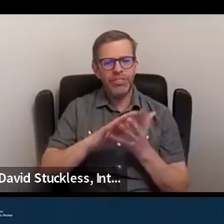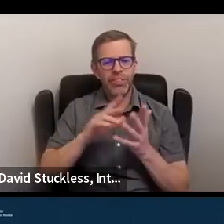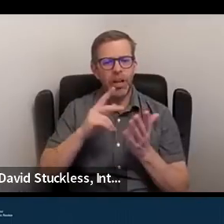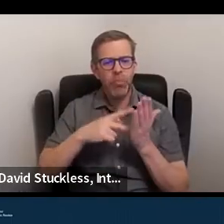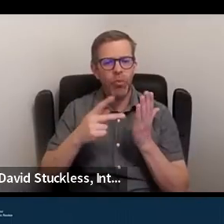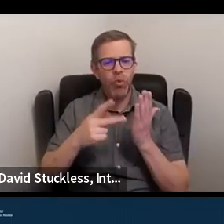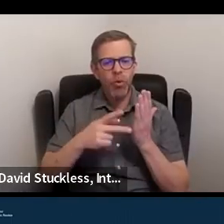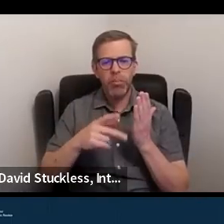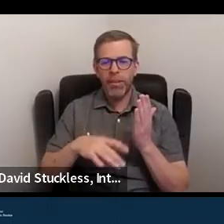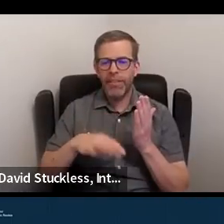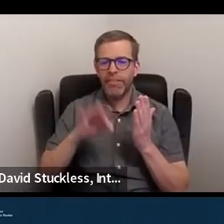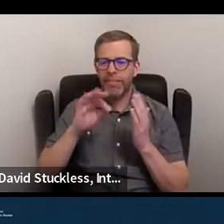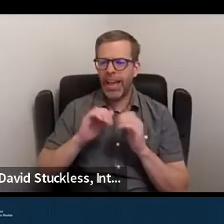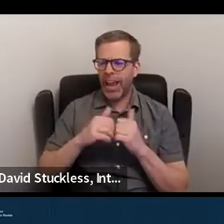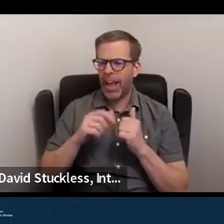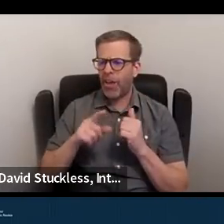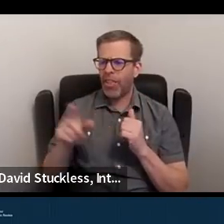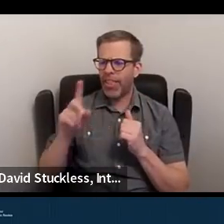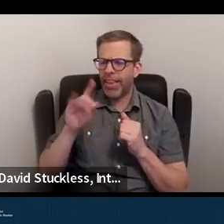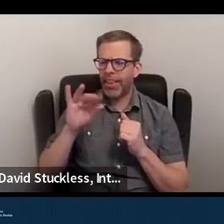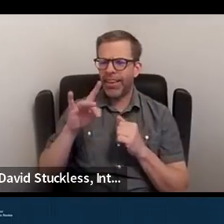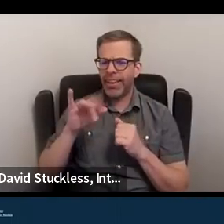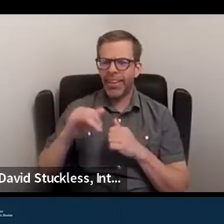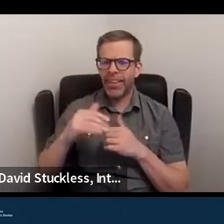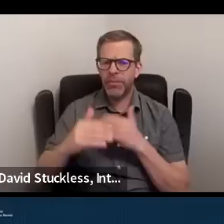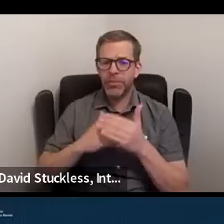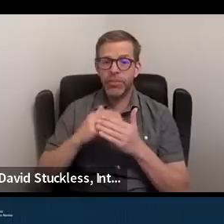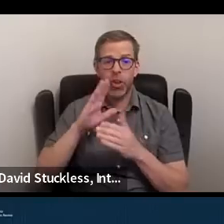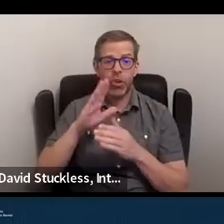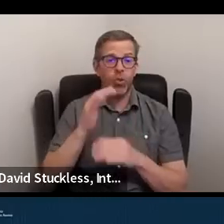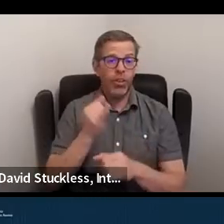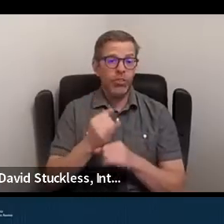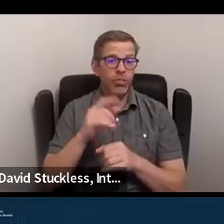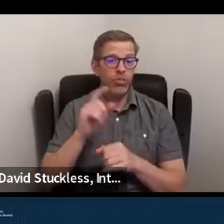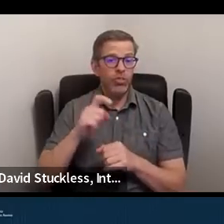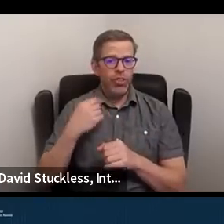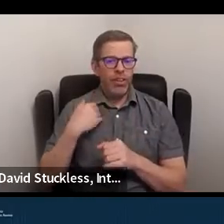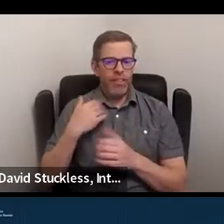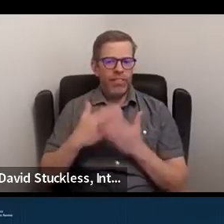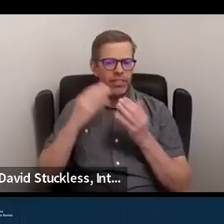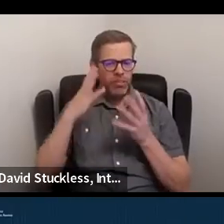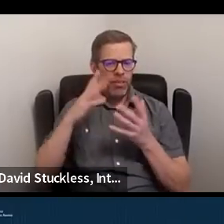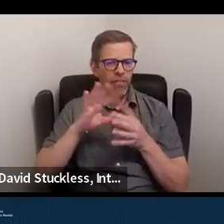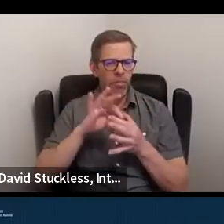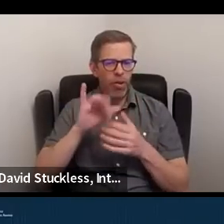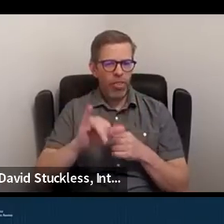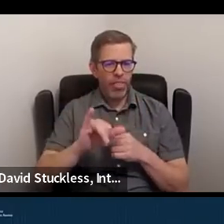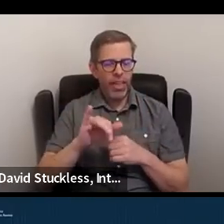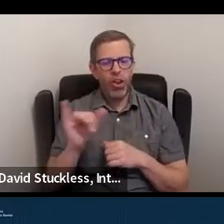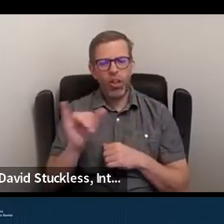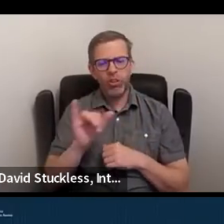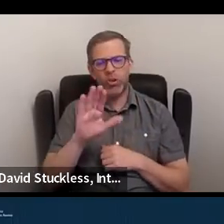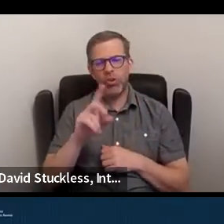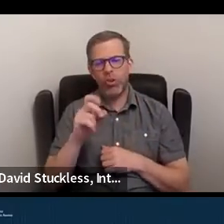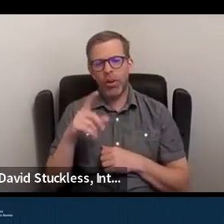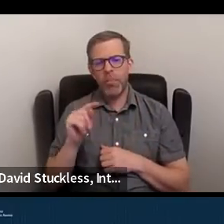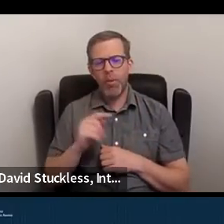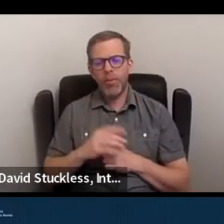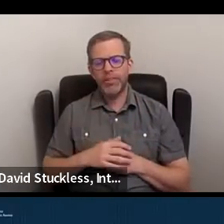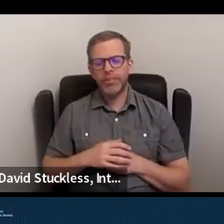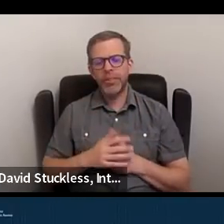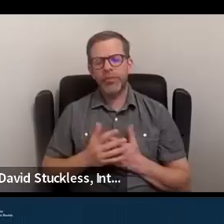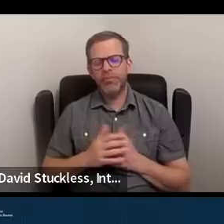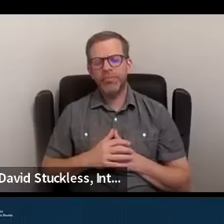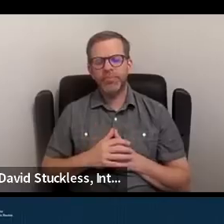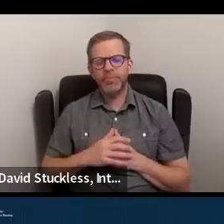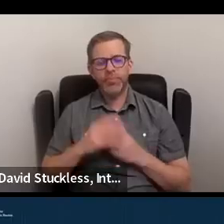and you should find out how they did it. Your institution should also have some information about that, as well as your department. So think about